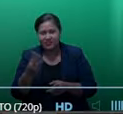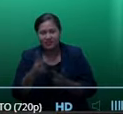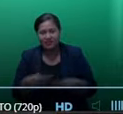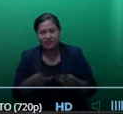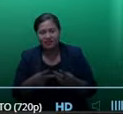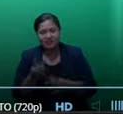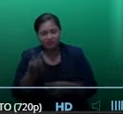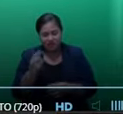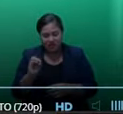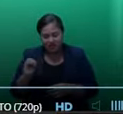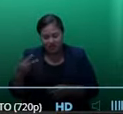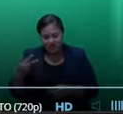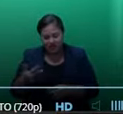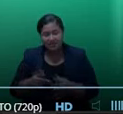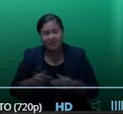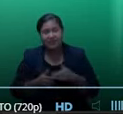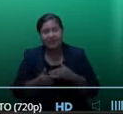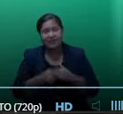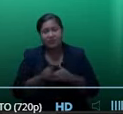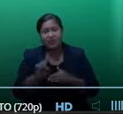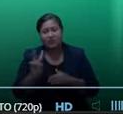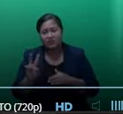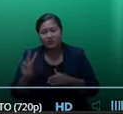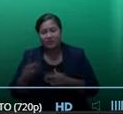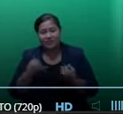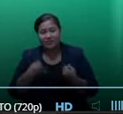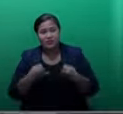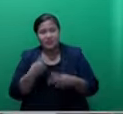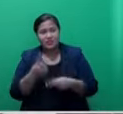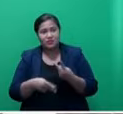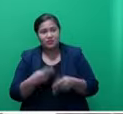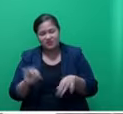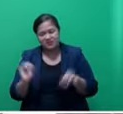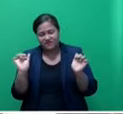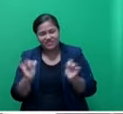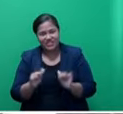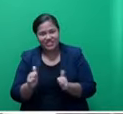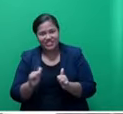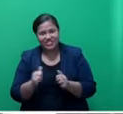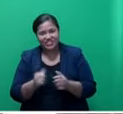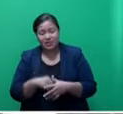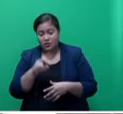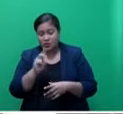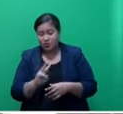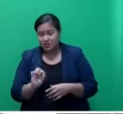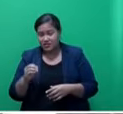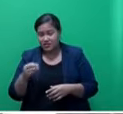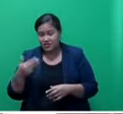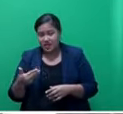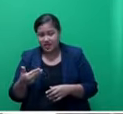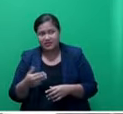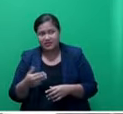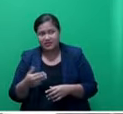2008, phases 1 to 3 of the implementation process had been completed, and from 2009, government embarked phases 4 and 5